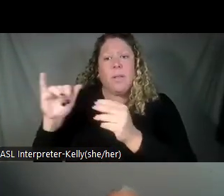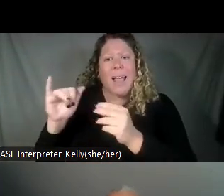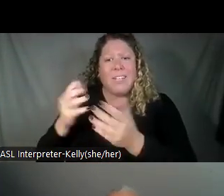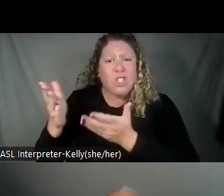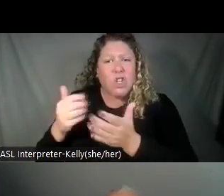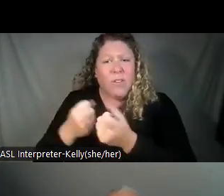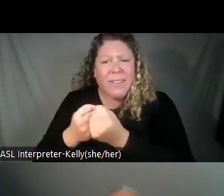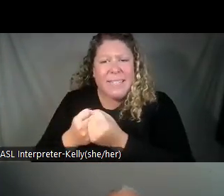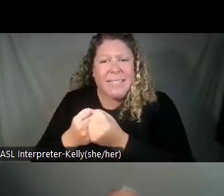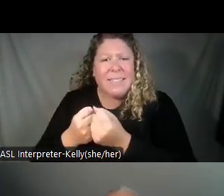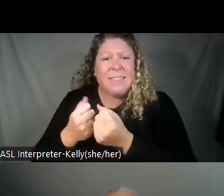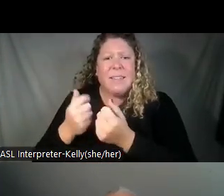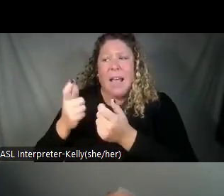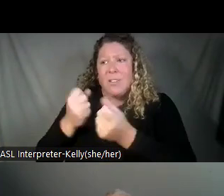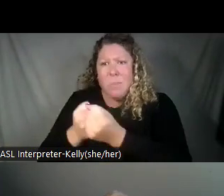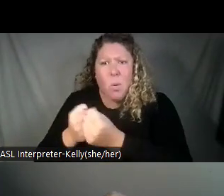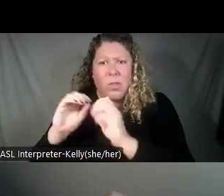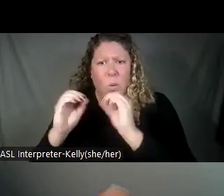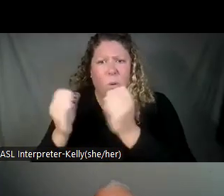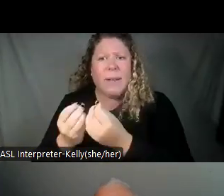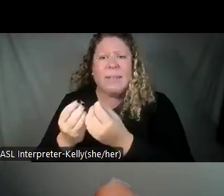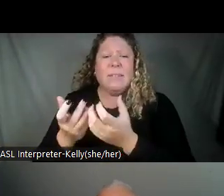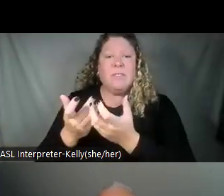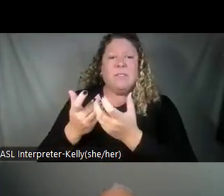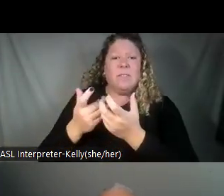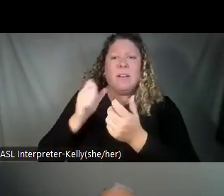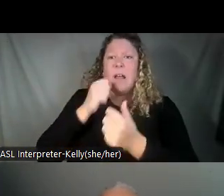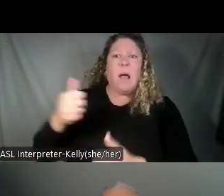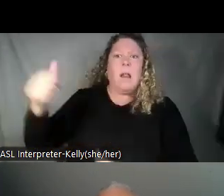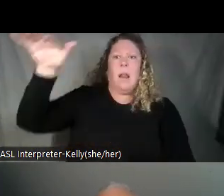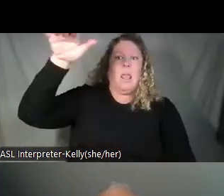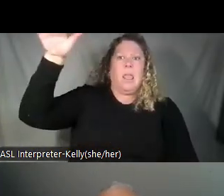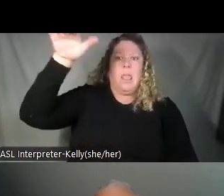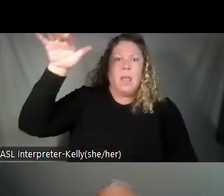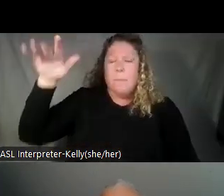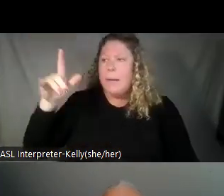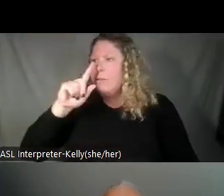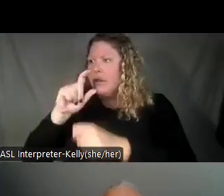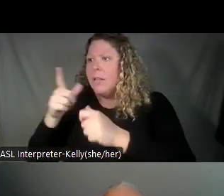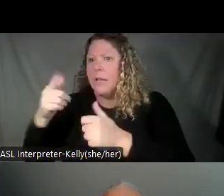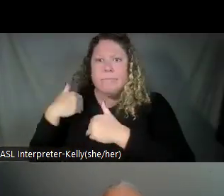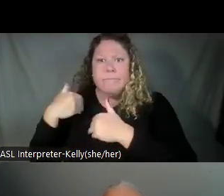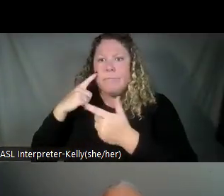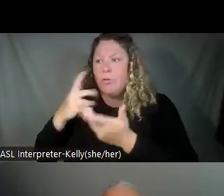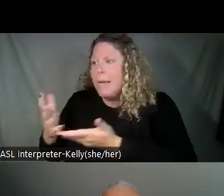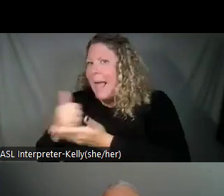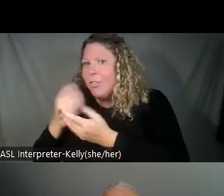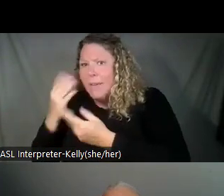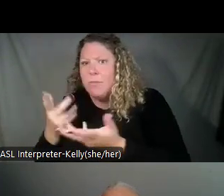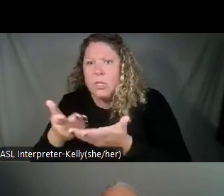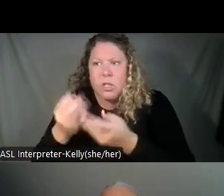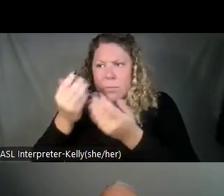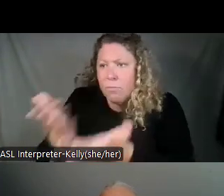of their organization, or they're there to gather the information and bring it together so that the team makes the